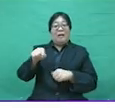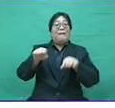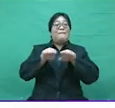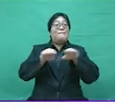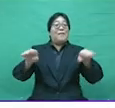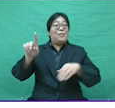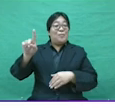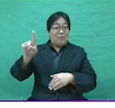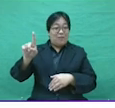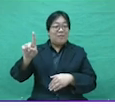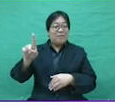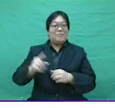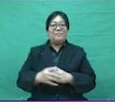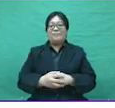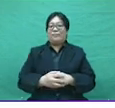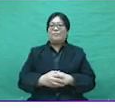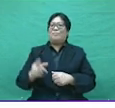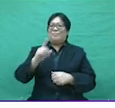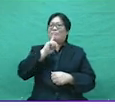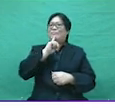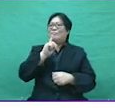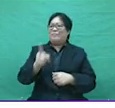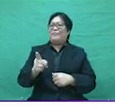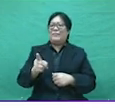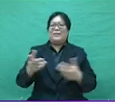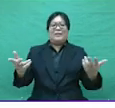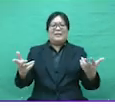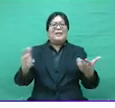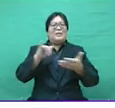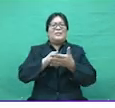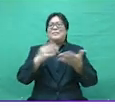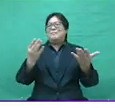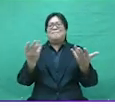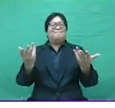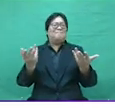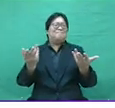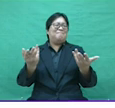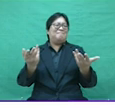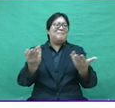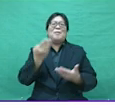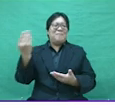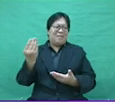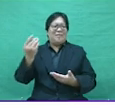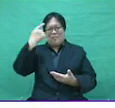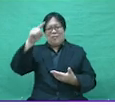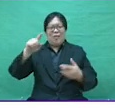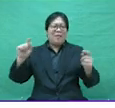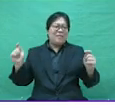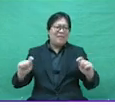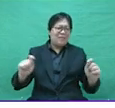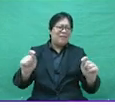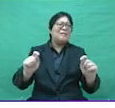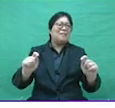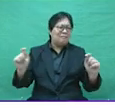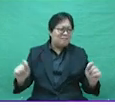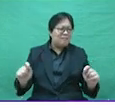phase one, who was really the typical one for action,